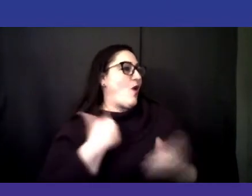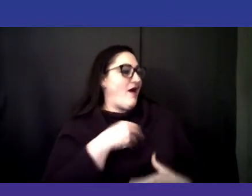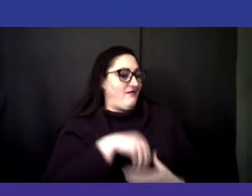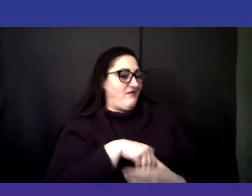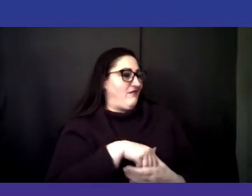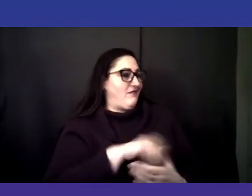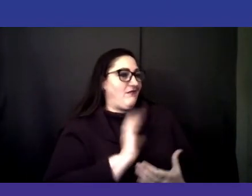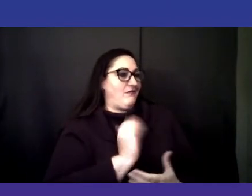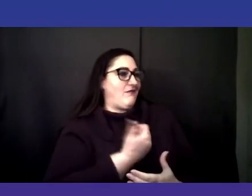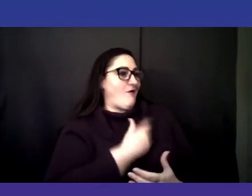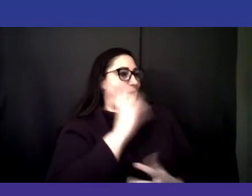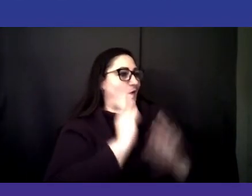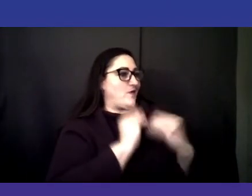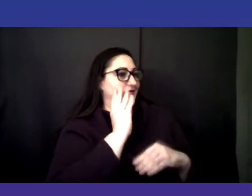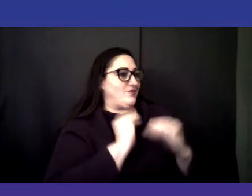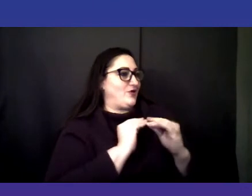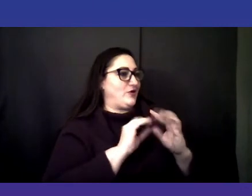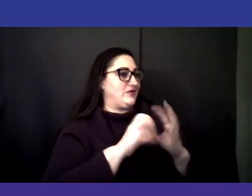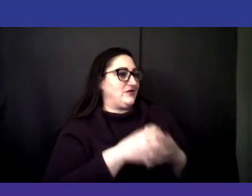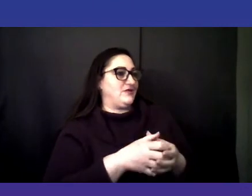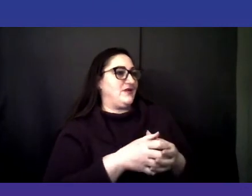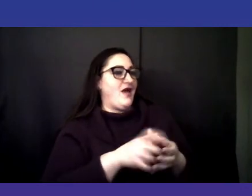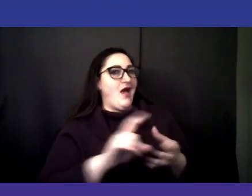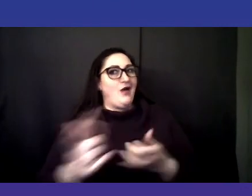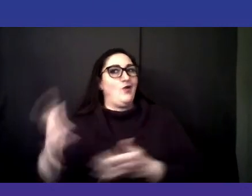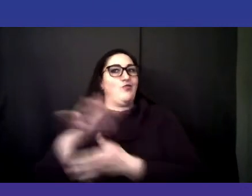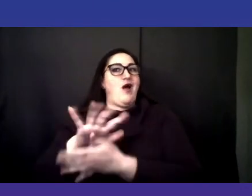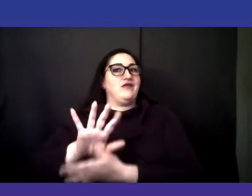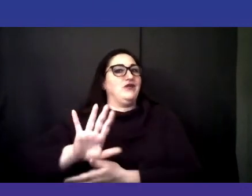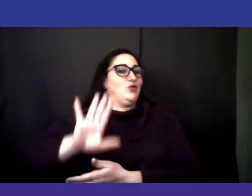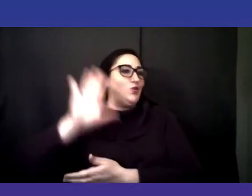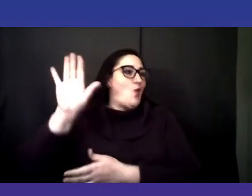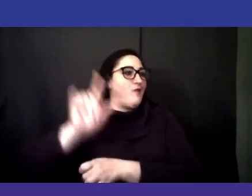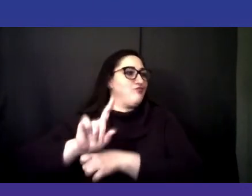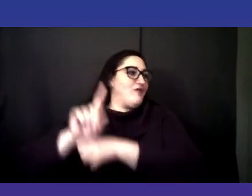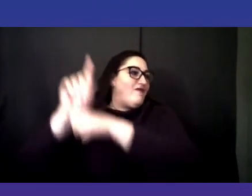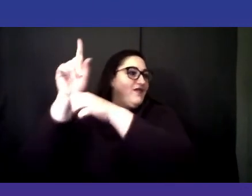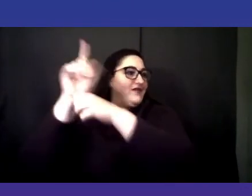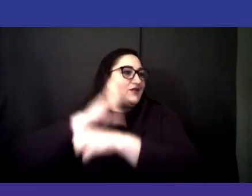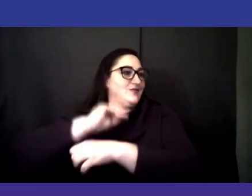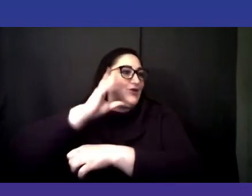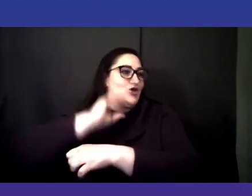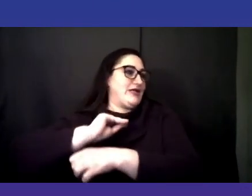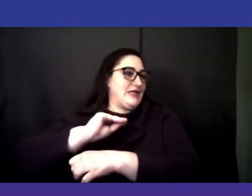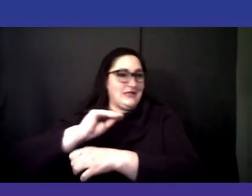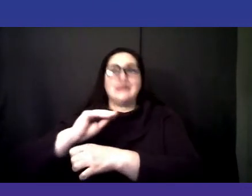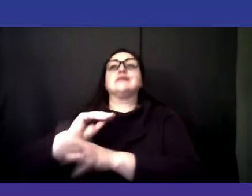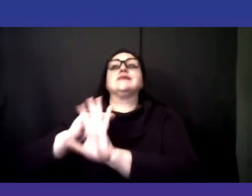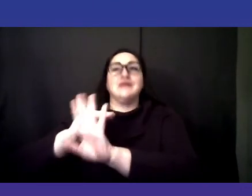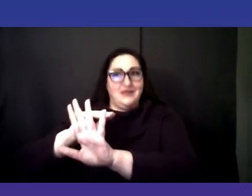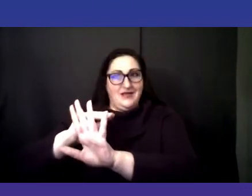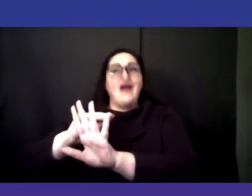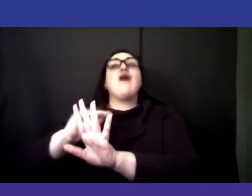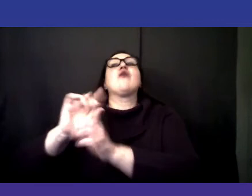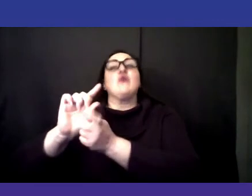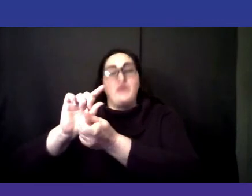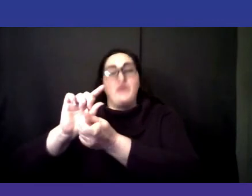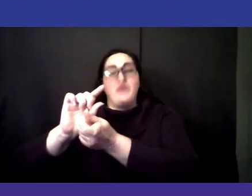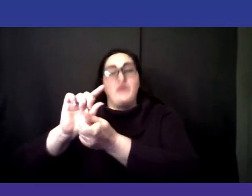can prioritize those centered experiences of those communities instead. That would actually be radical and transformative.